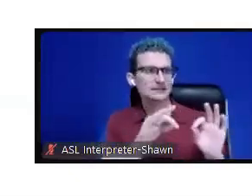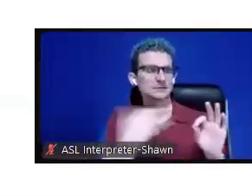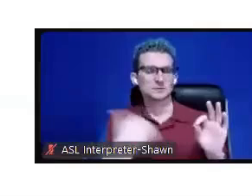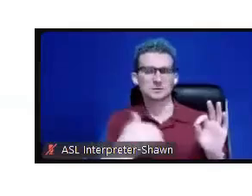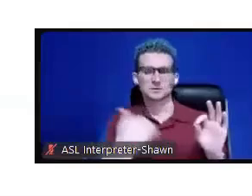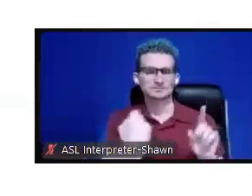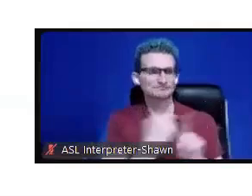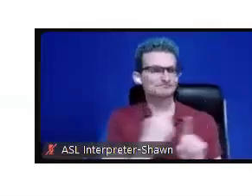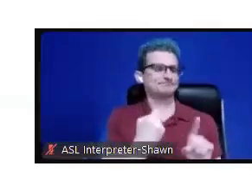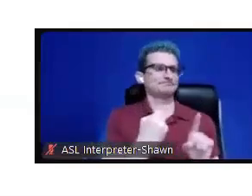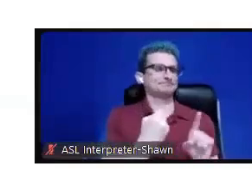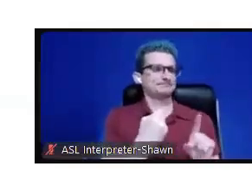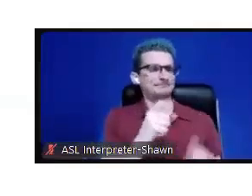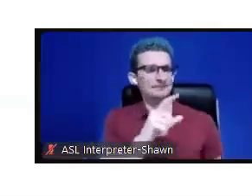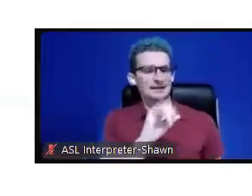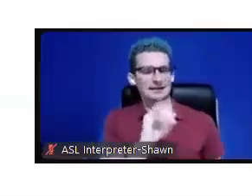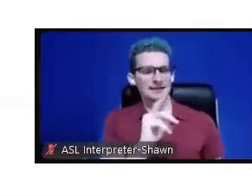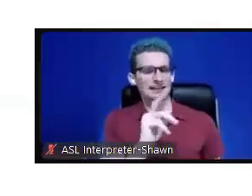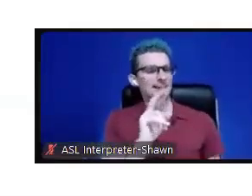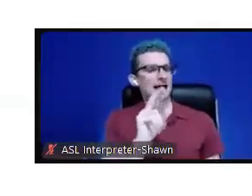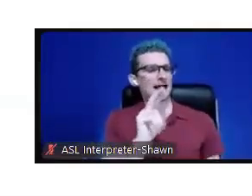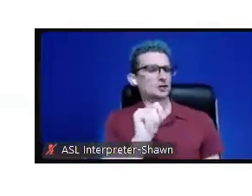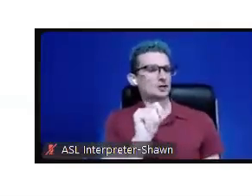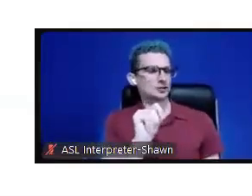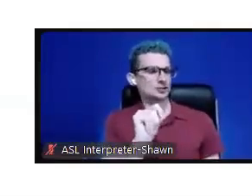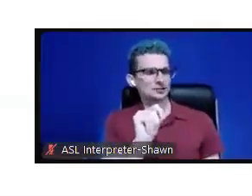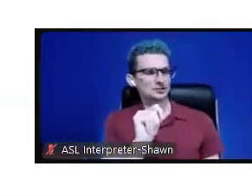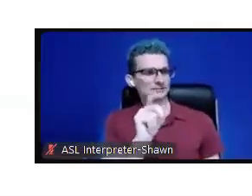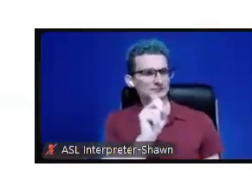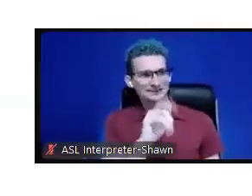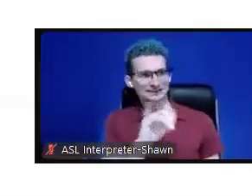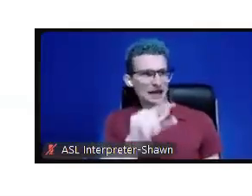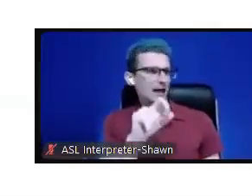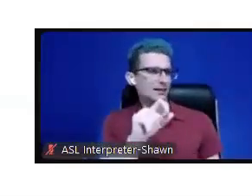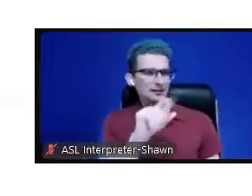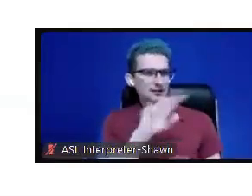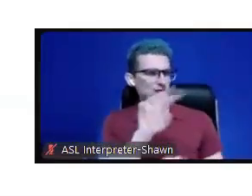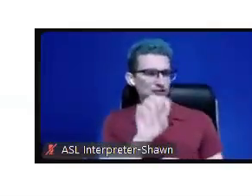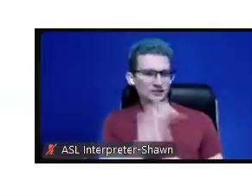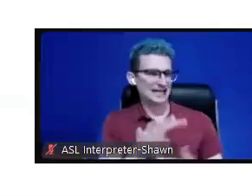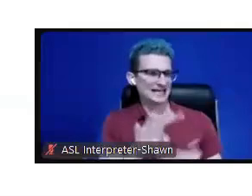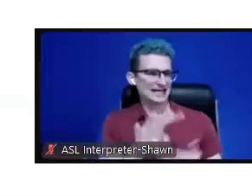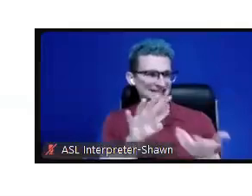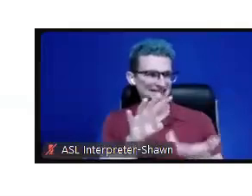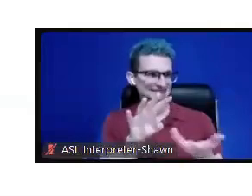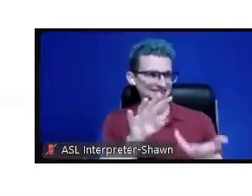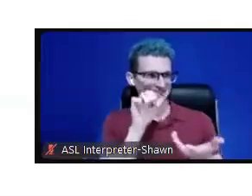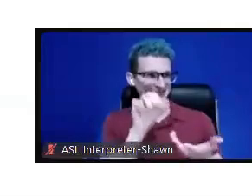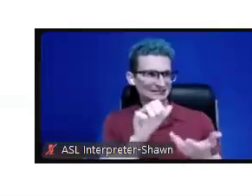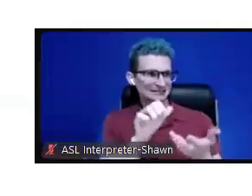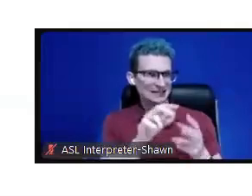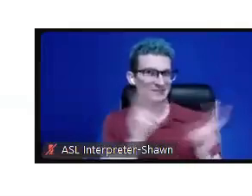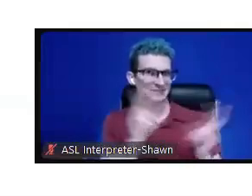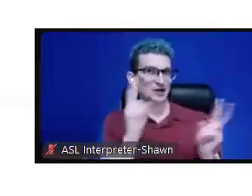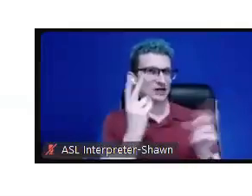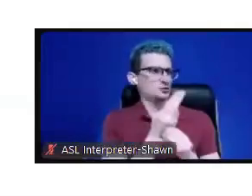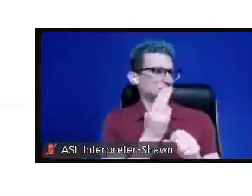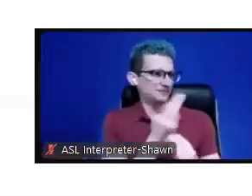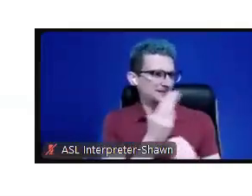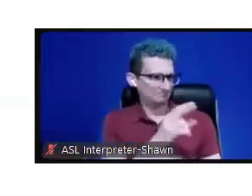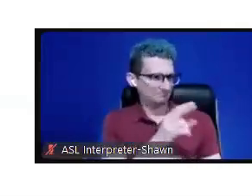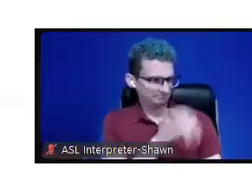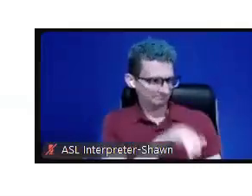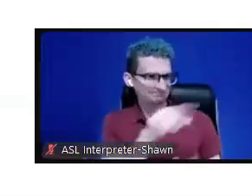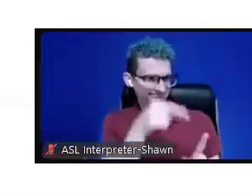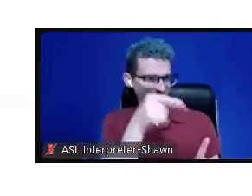of Likert style surveys. Definitely. Any other questions? See, there might be